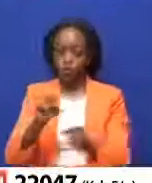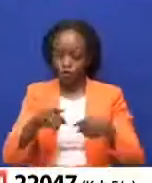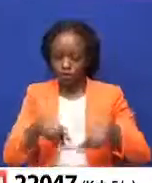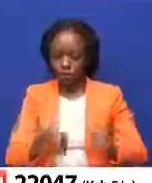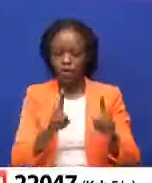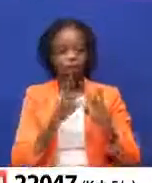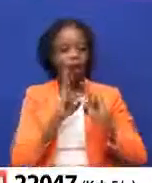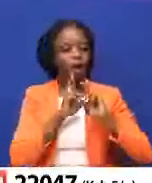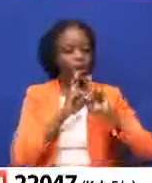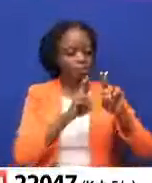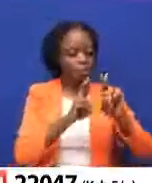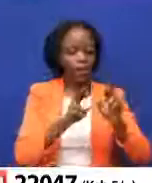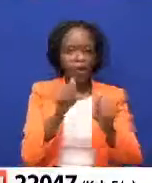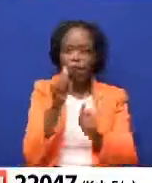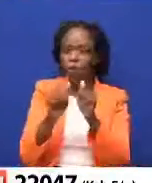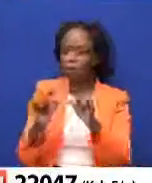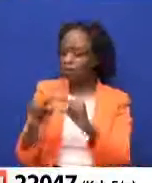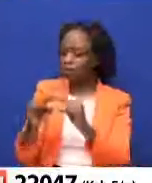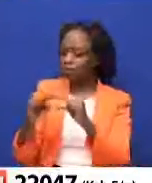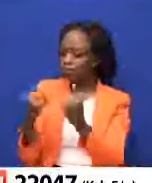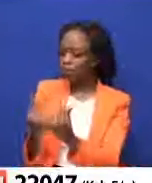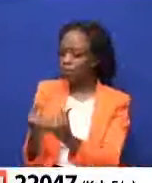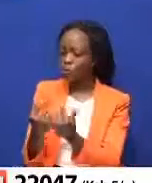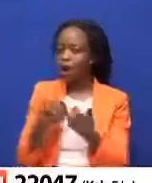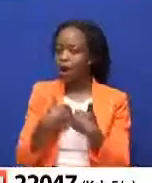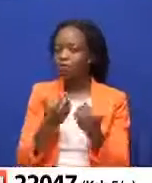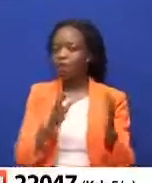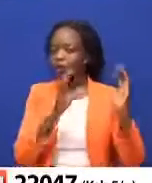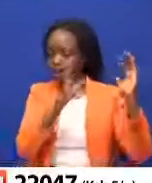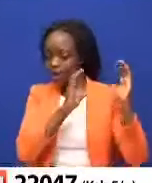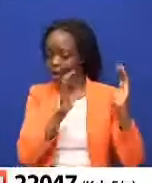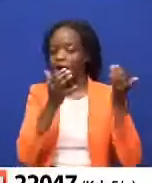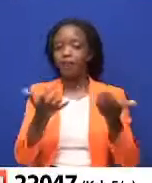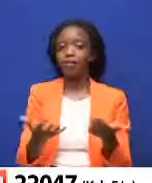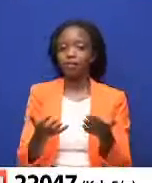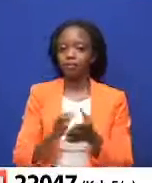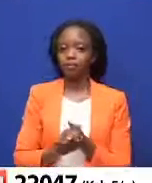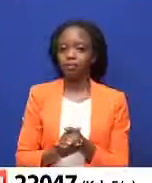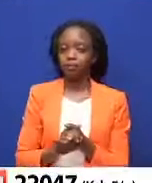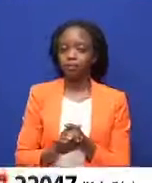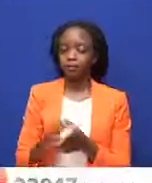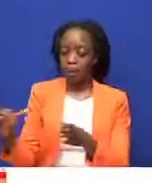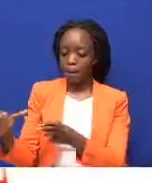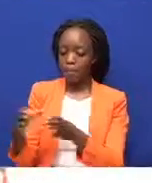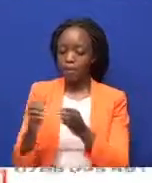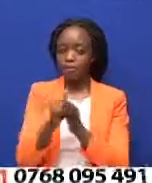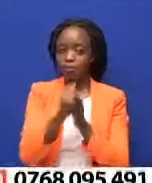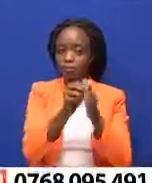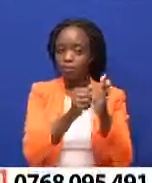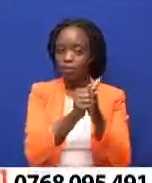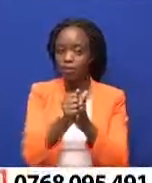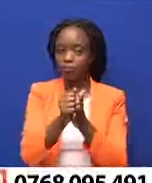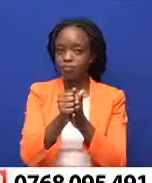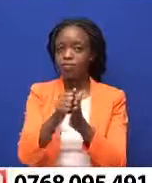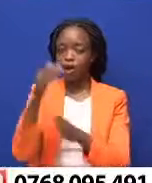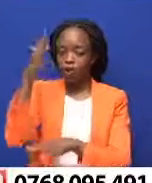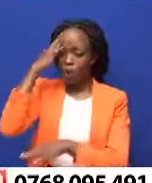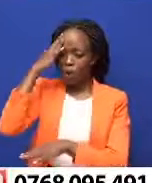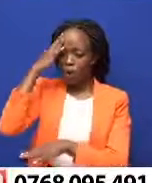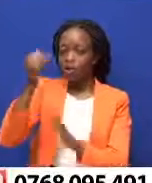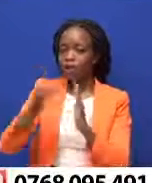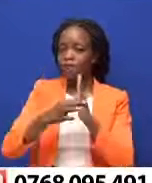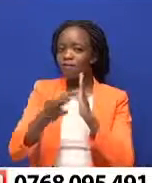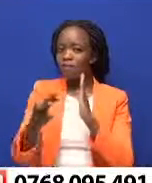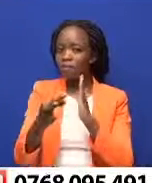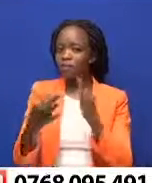and see which side has the weight. Fair enough. The party leader is proverbially known for his words